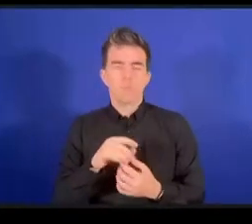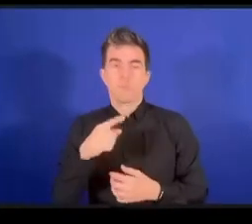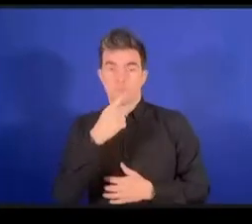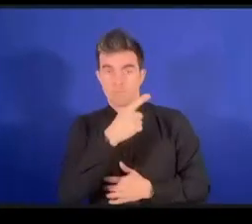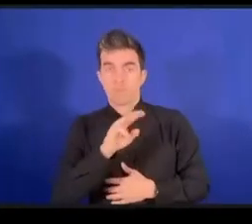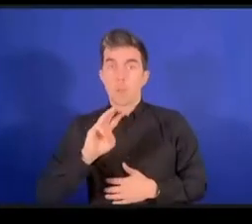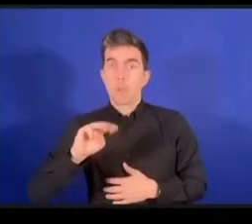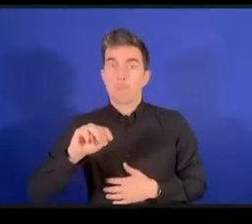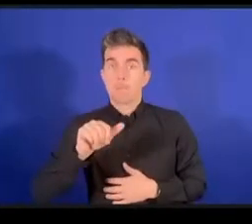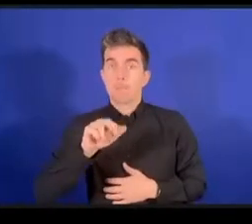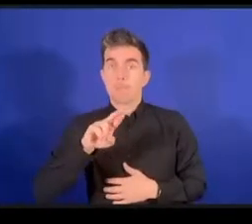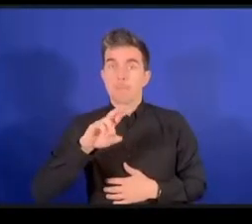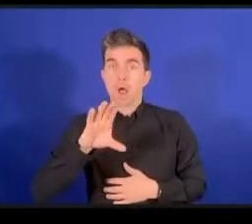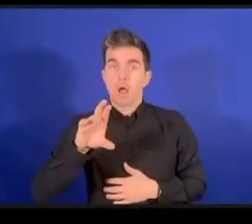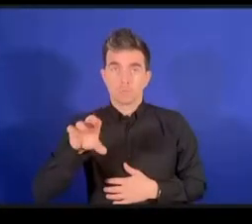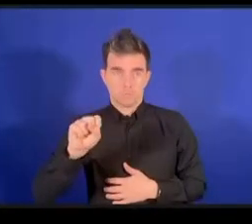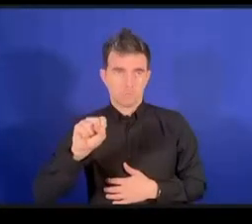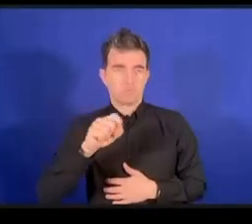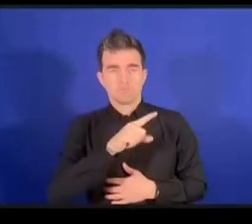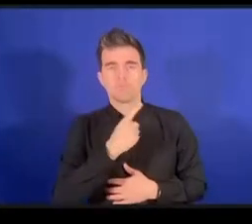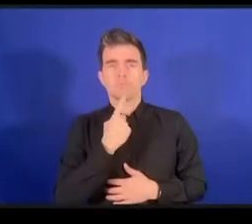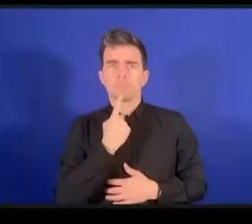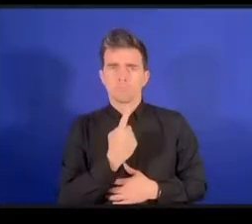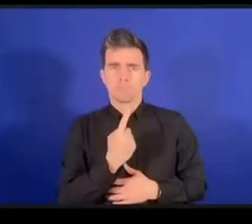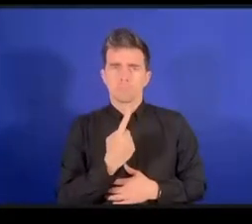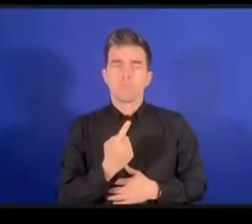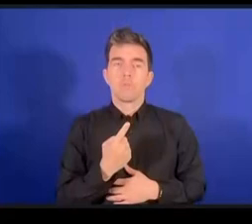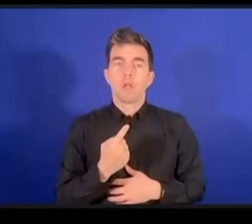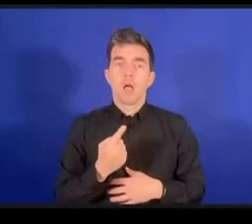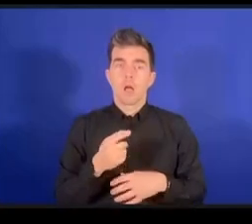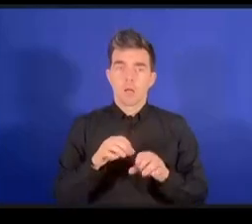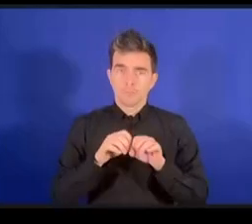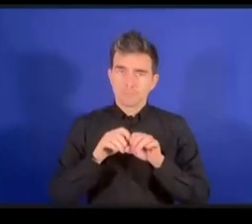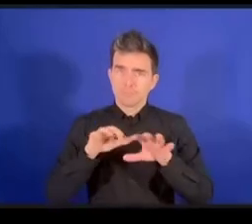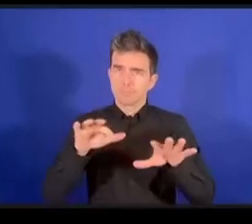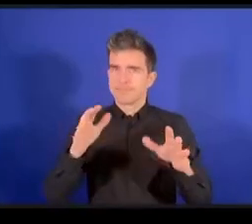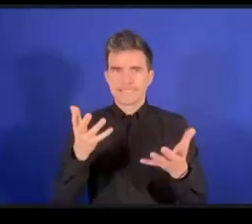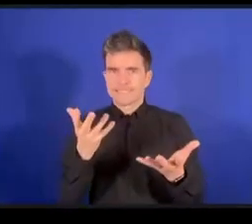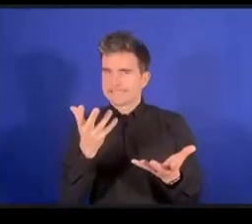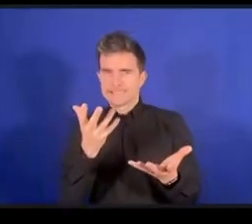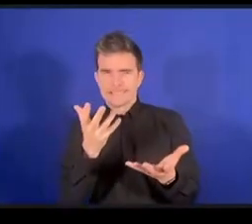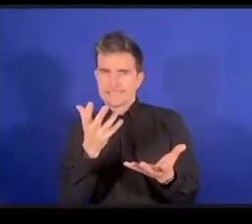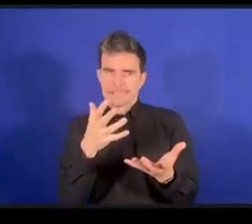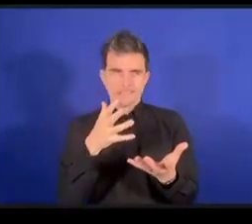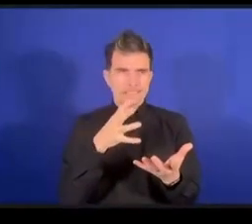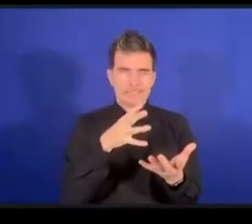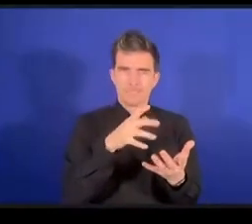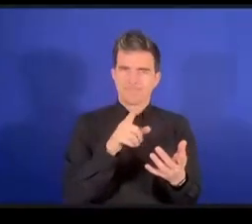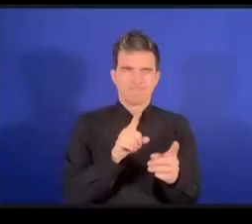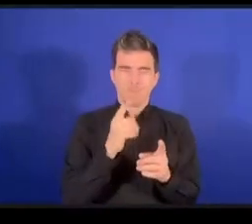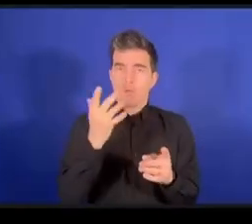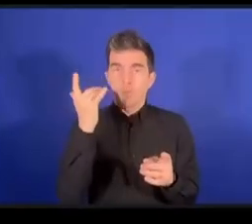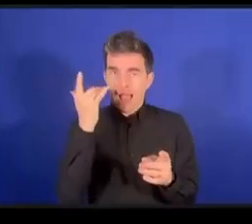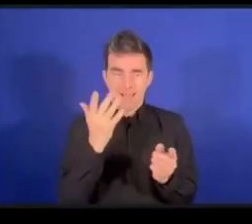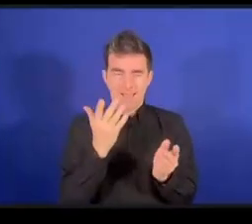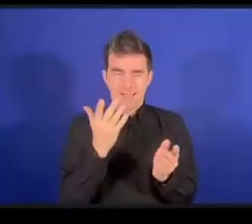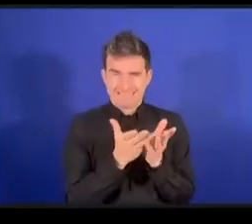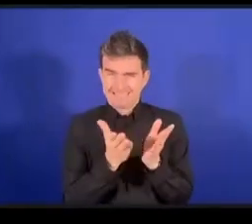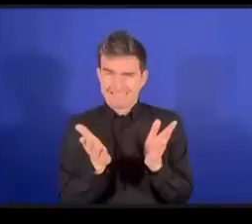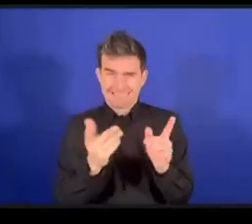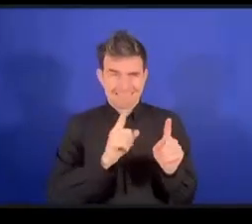to work out ways to get closer, especially to industry, by